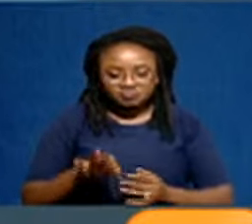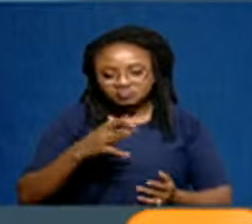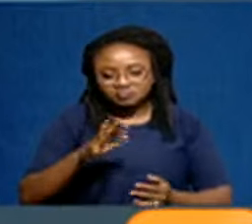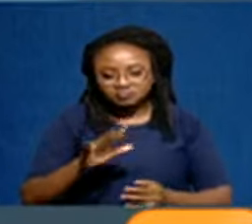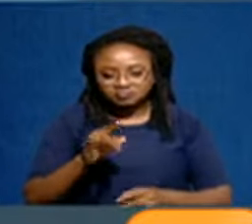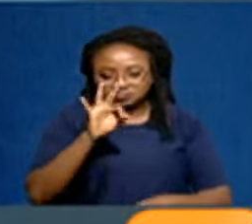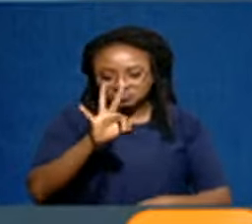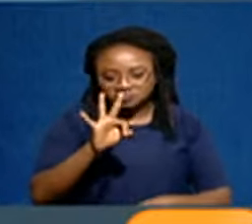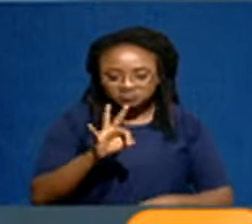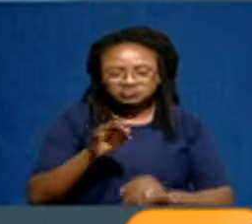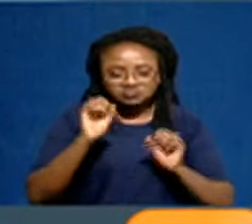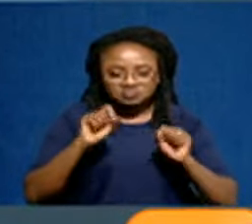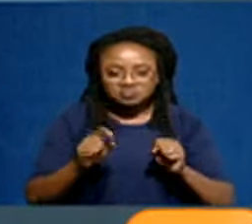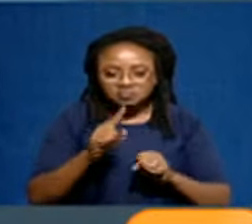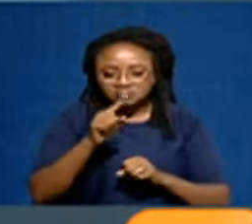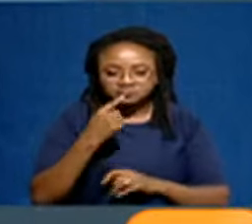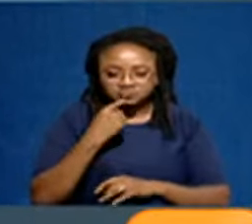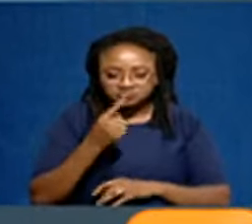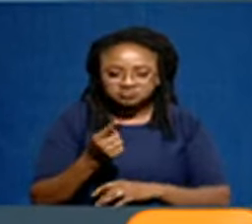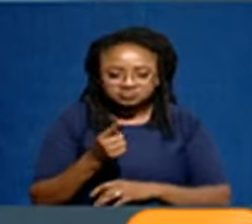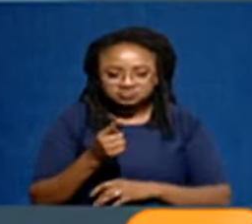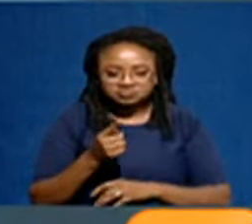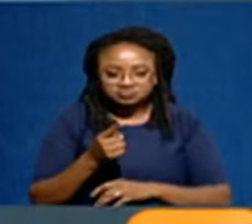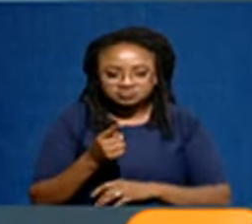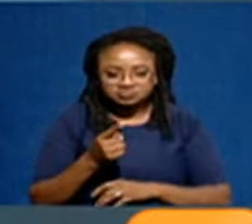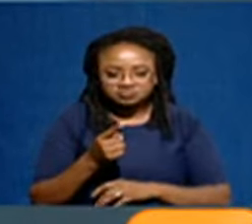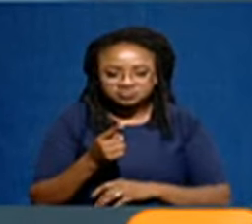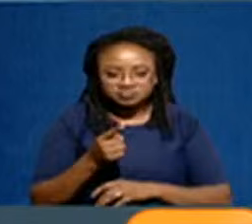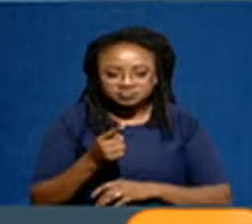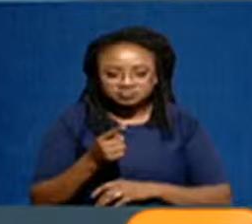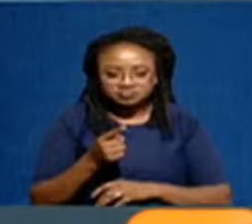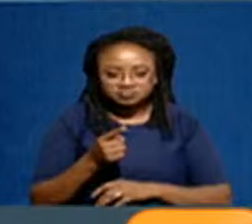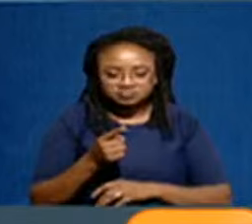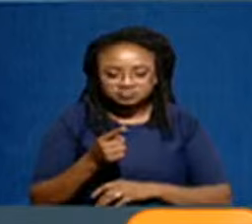can you be able to say are of